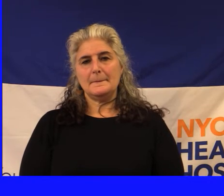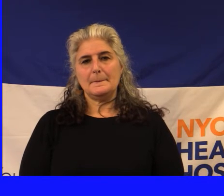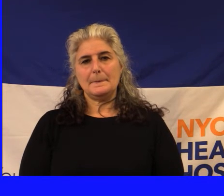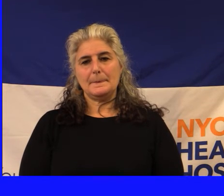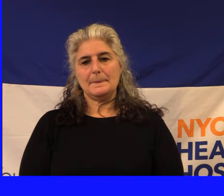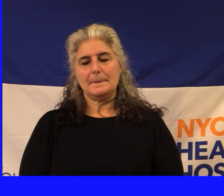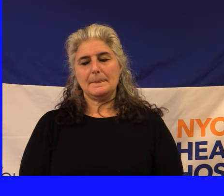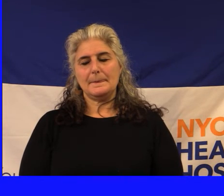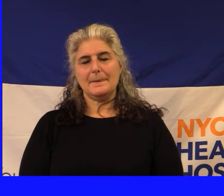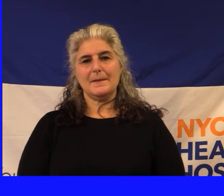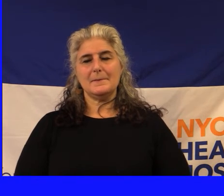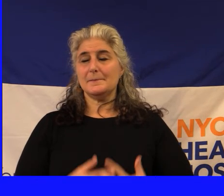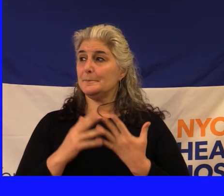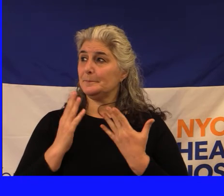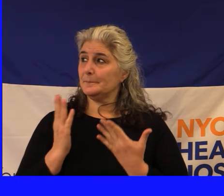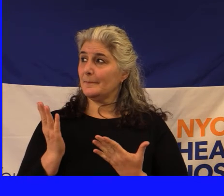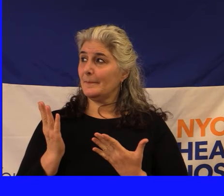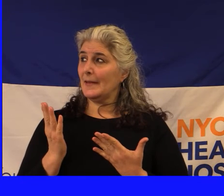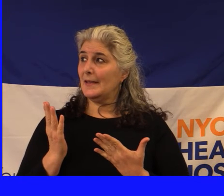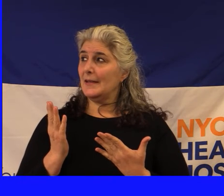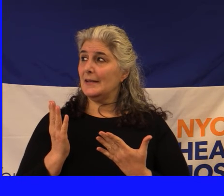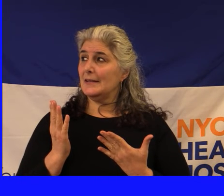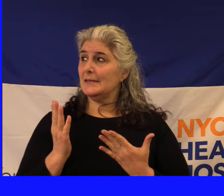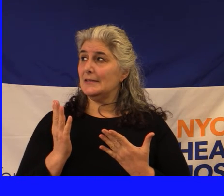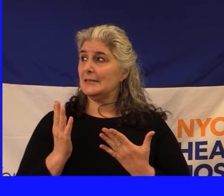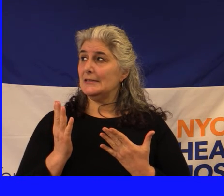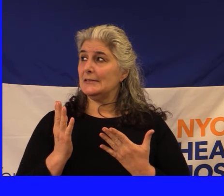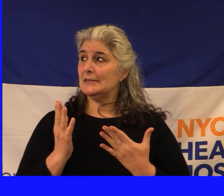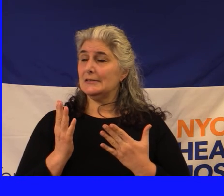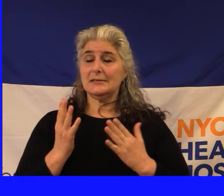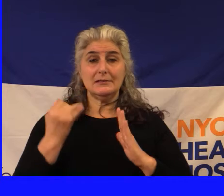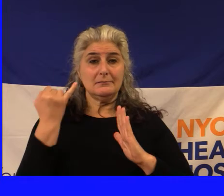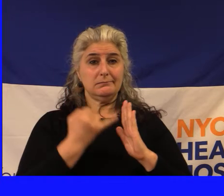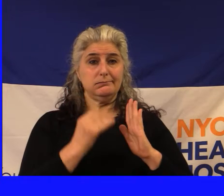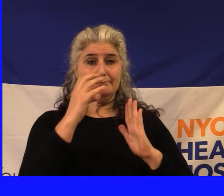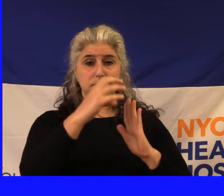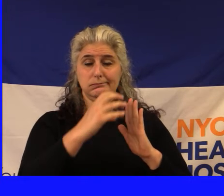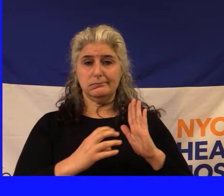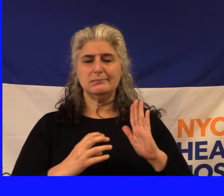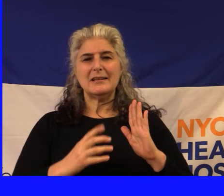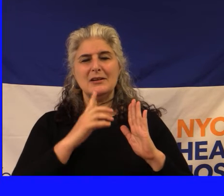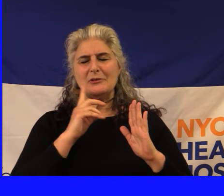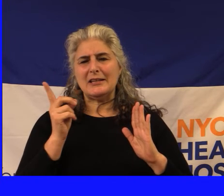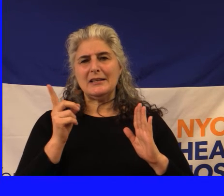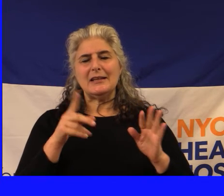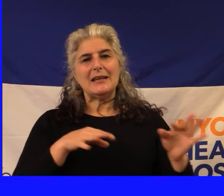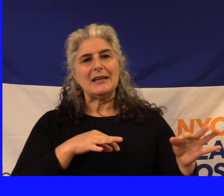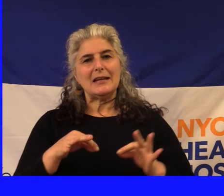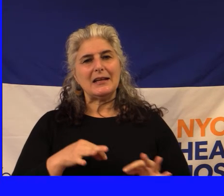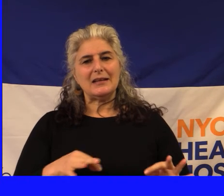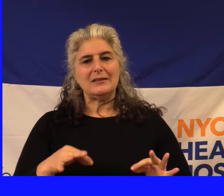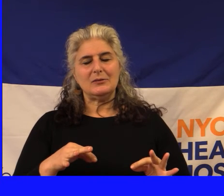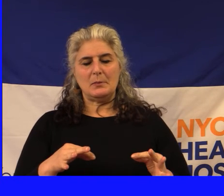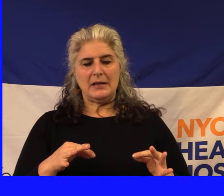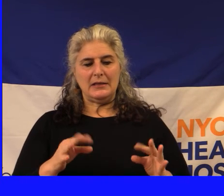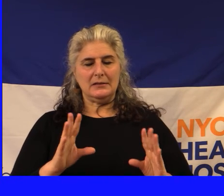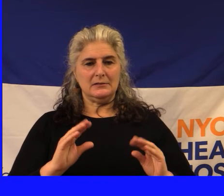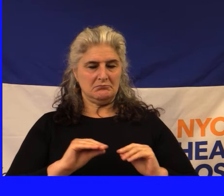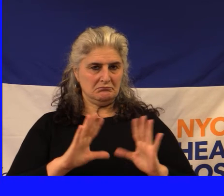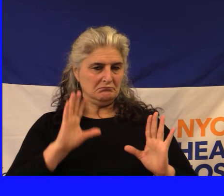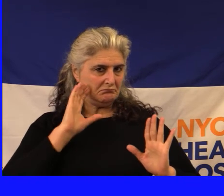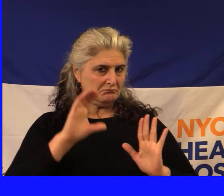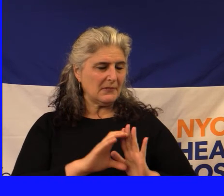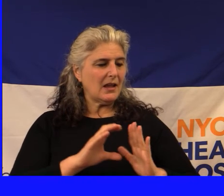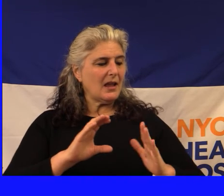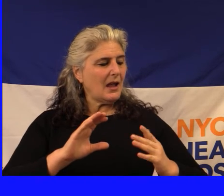So this is a diagram that kind of explains in graphically how we